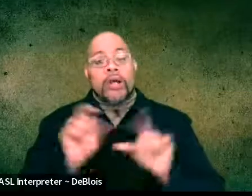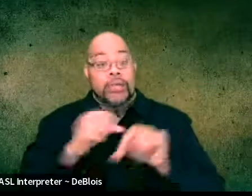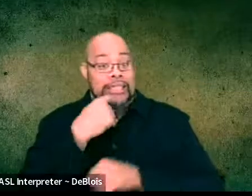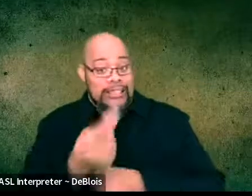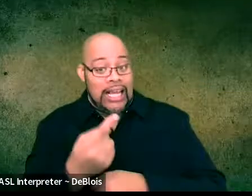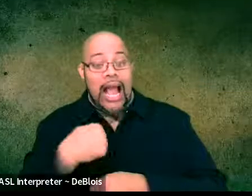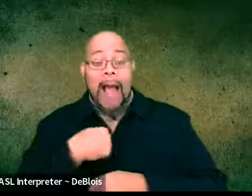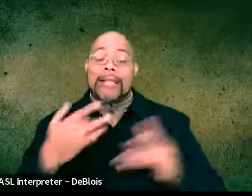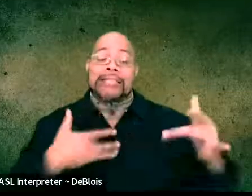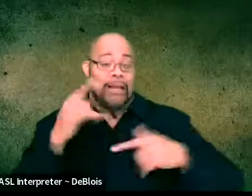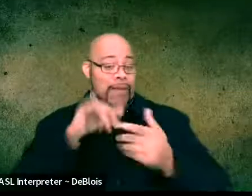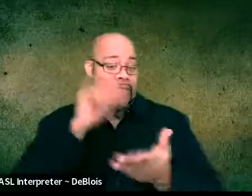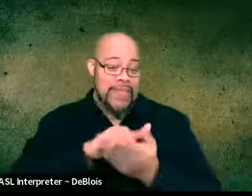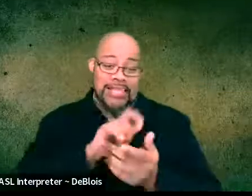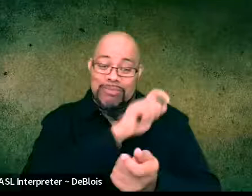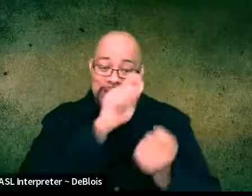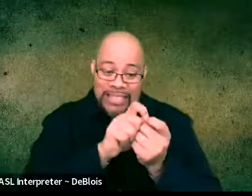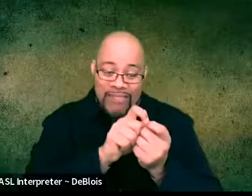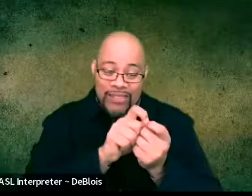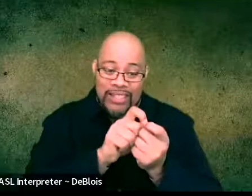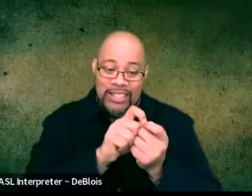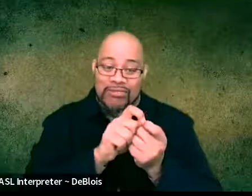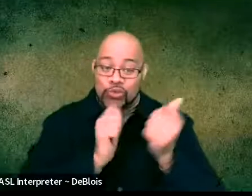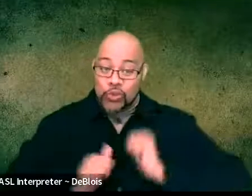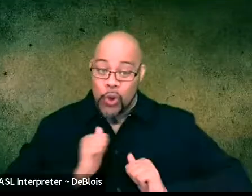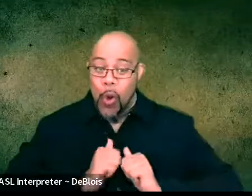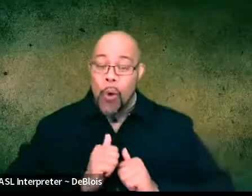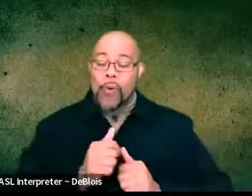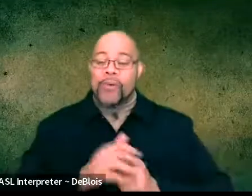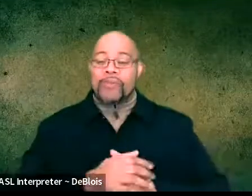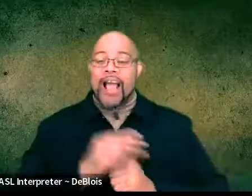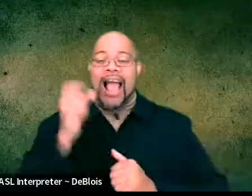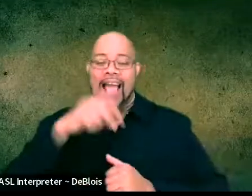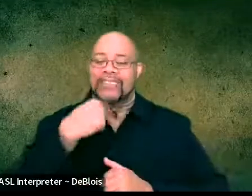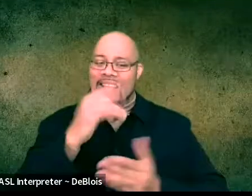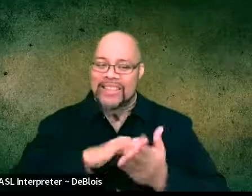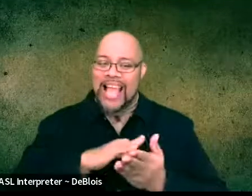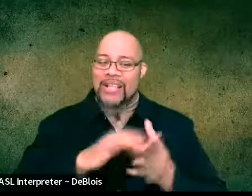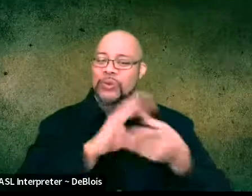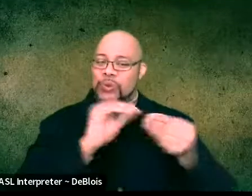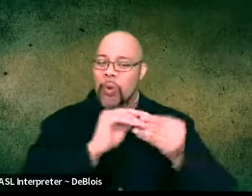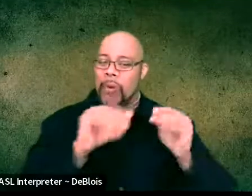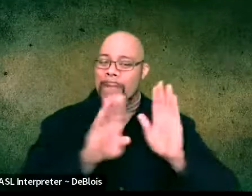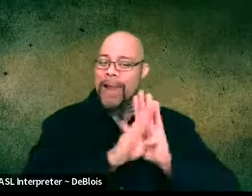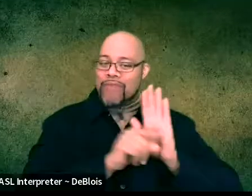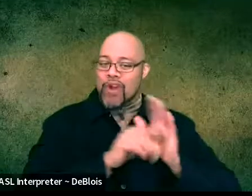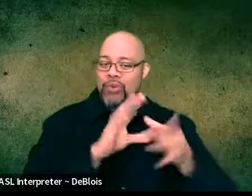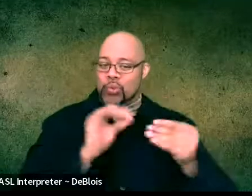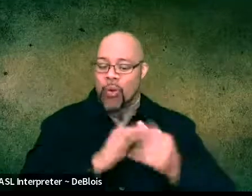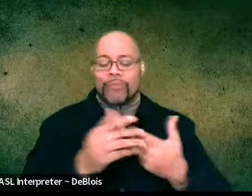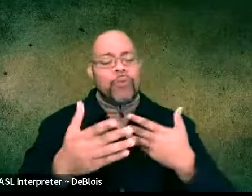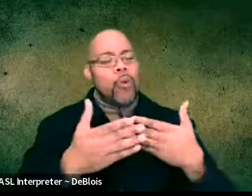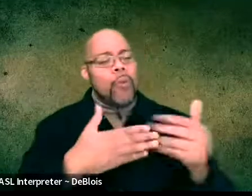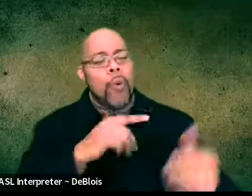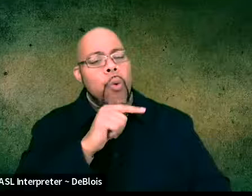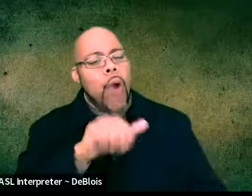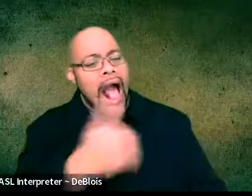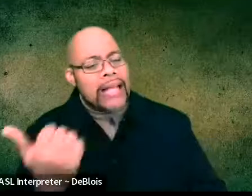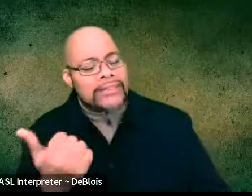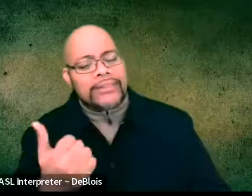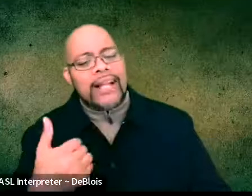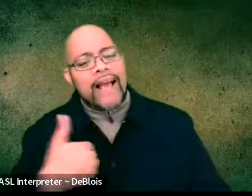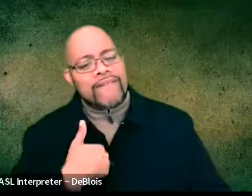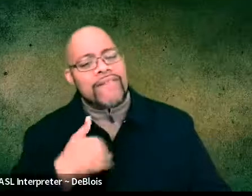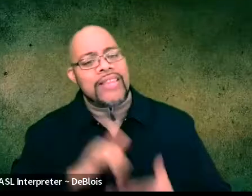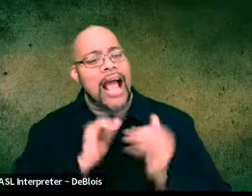tell, I'm excited about that particular episode. And I had to tell that backstory. Let me see who else we have